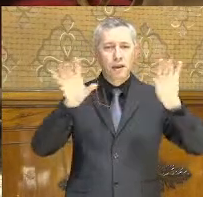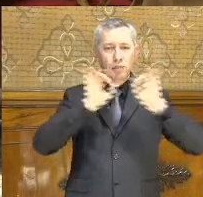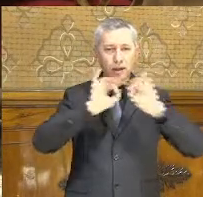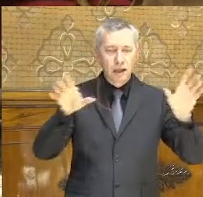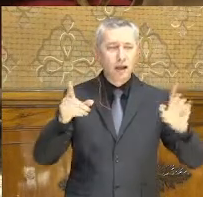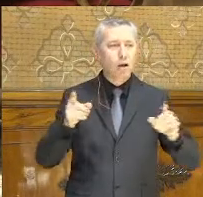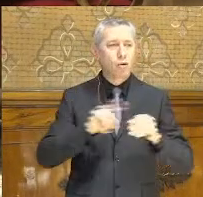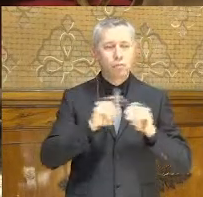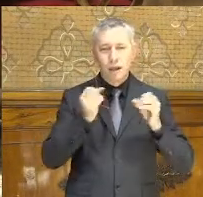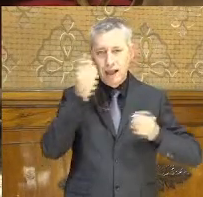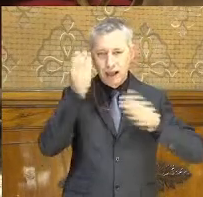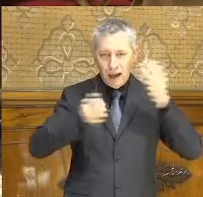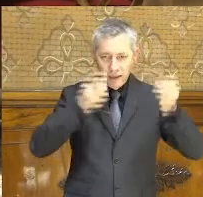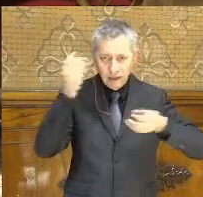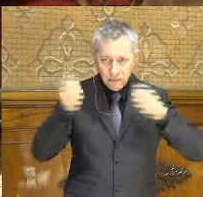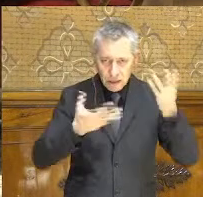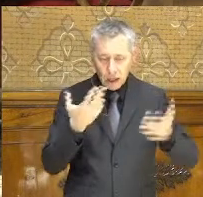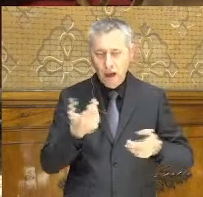woman,